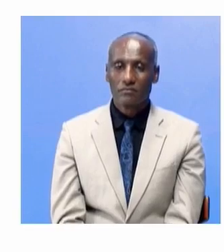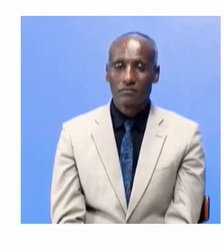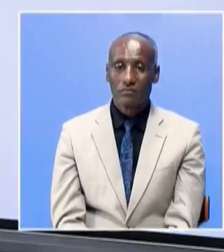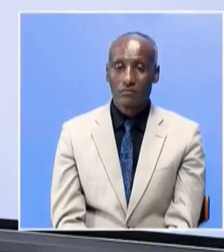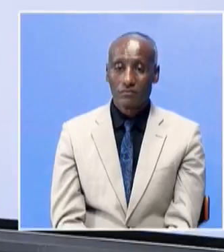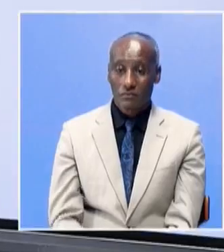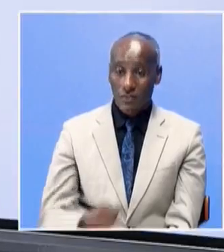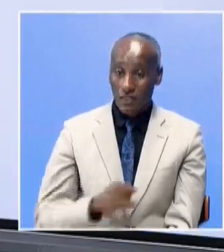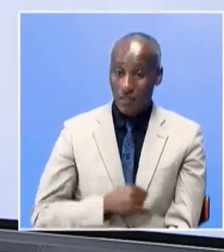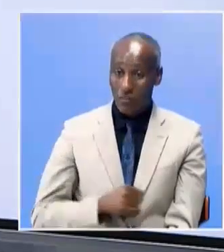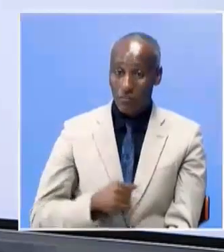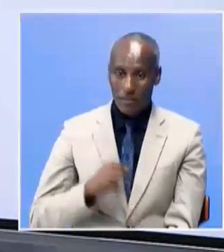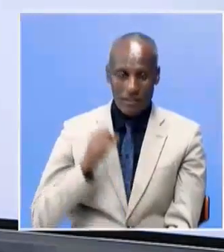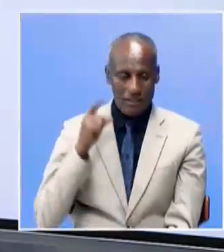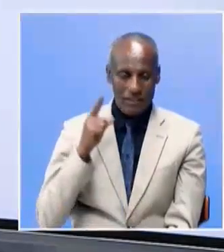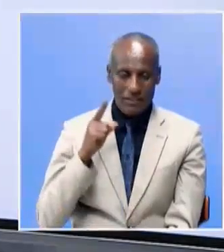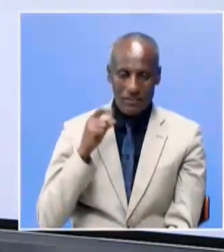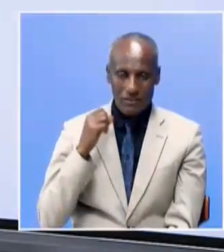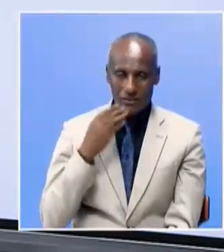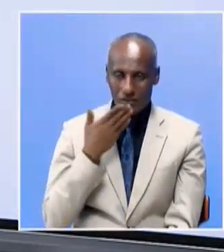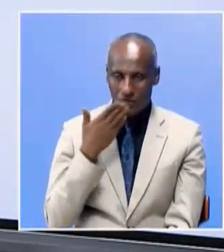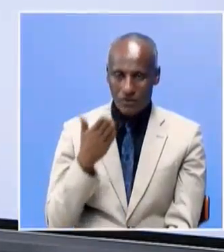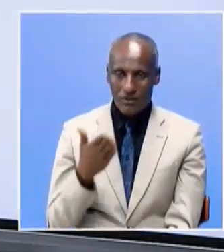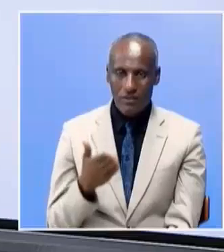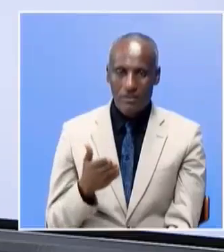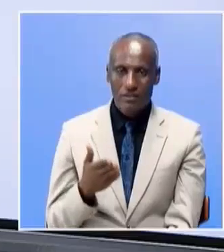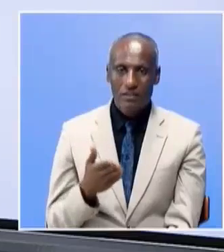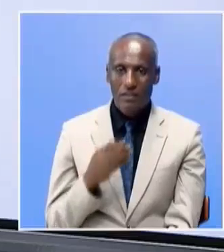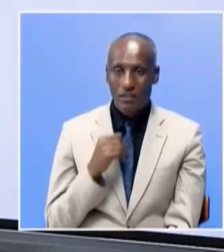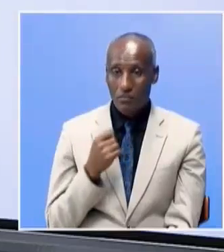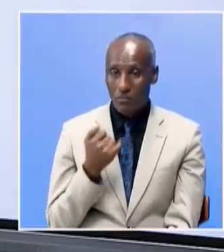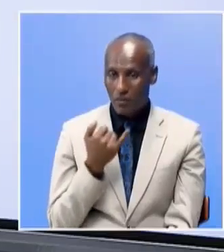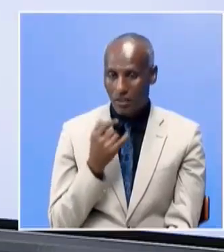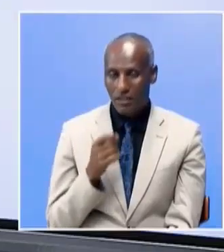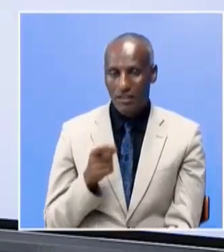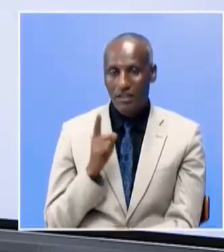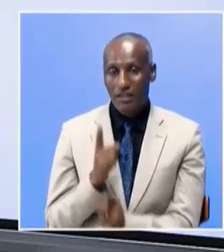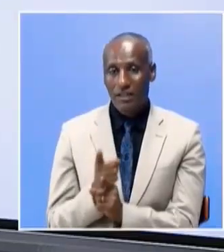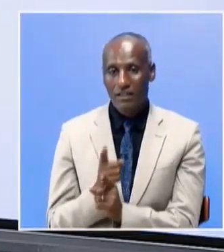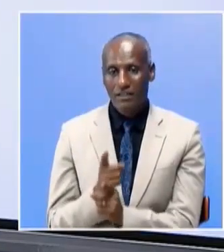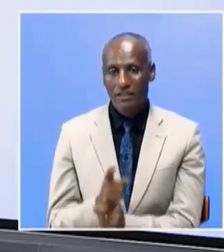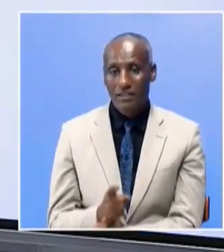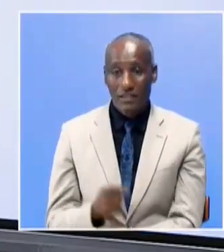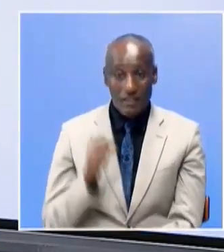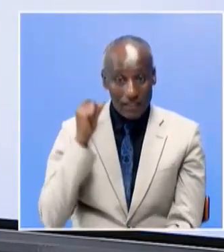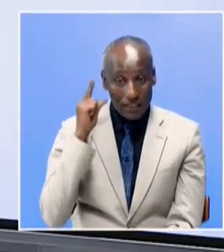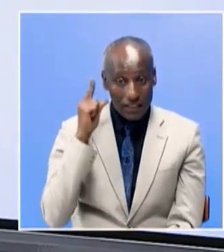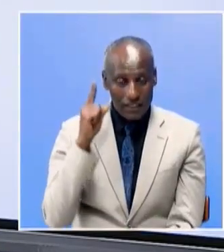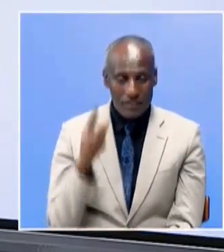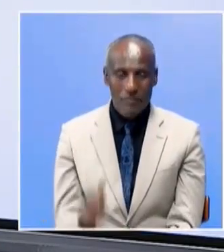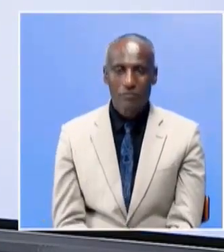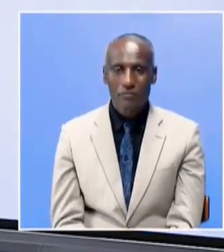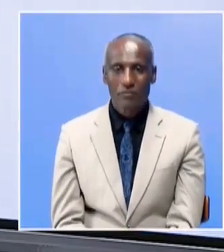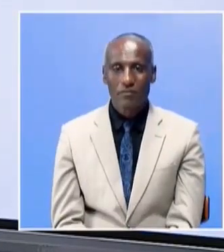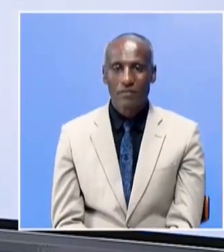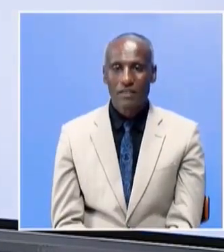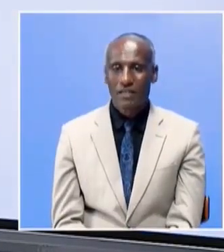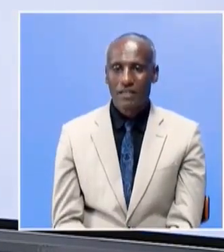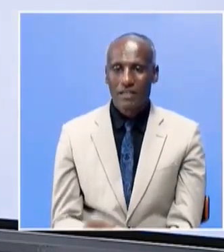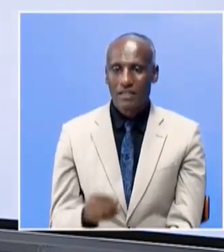Am I right? Sure. Definitely I'm right. Is it clear? Nice